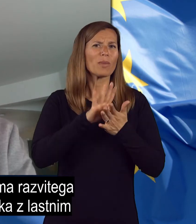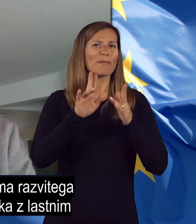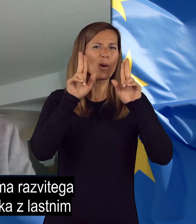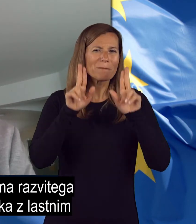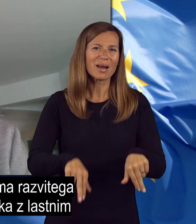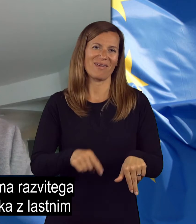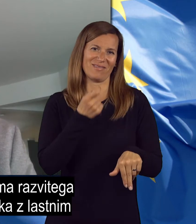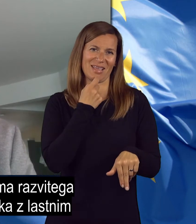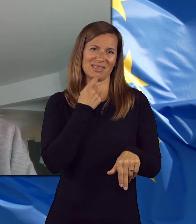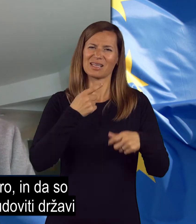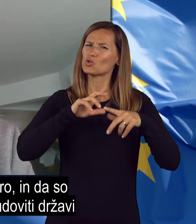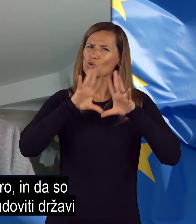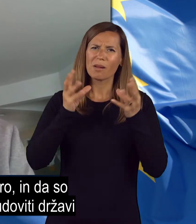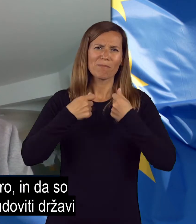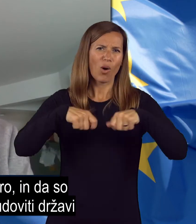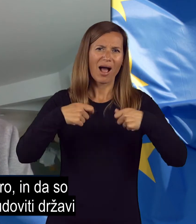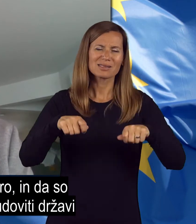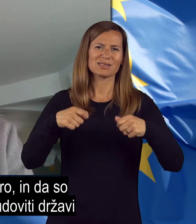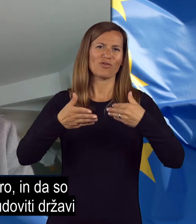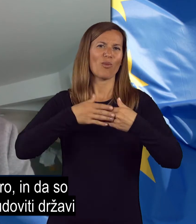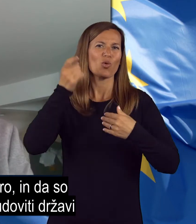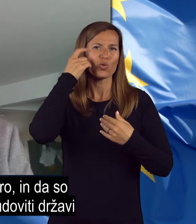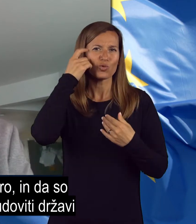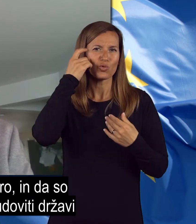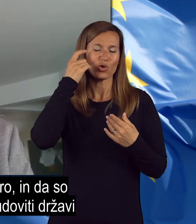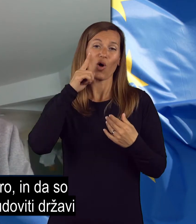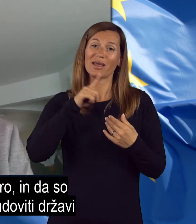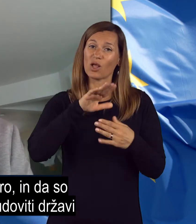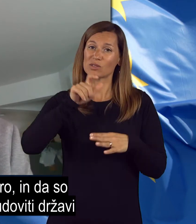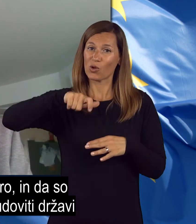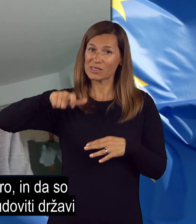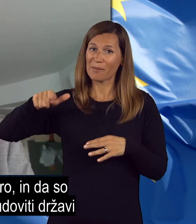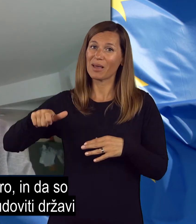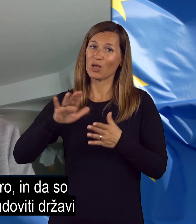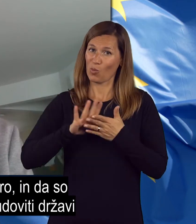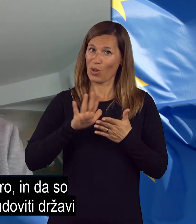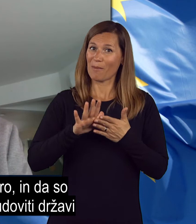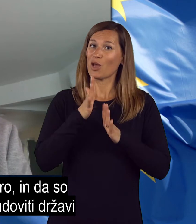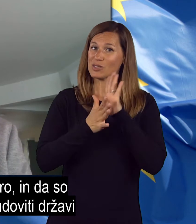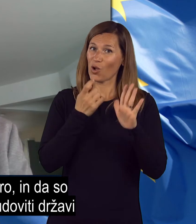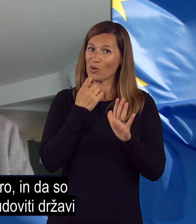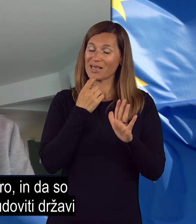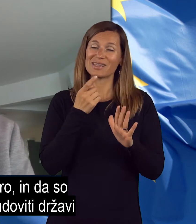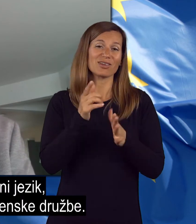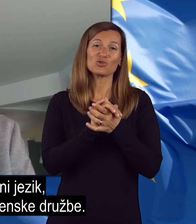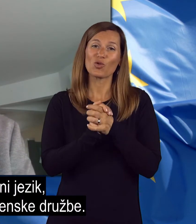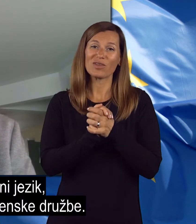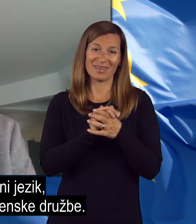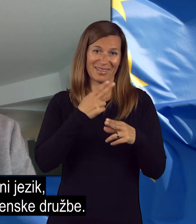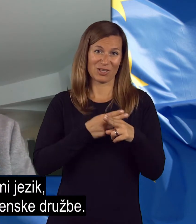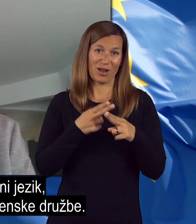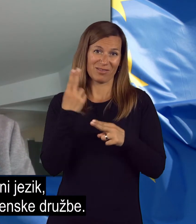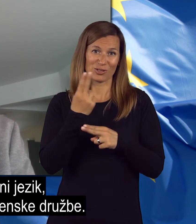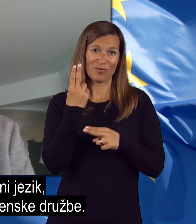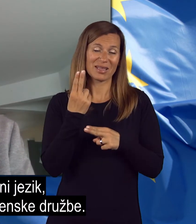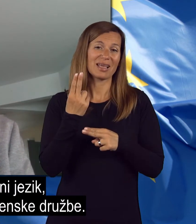a real language with its own richness and culture, and that as persons using their own language in this beautiful country, they are